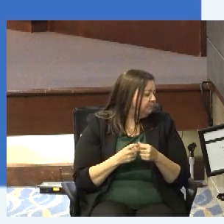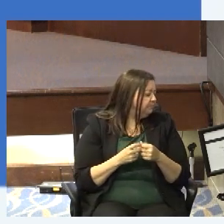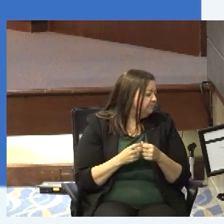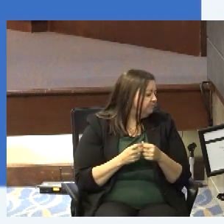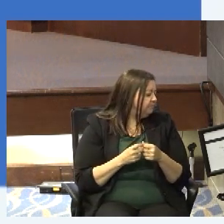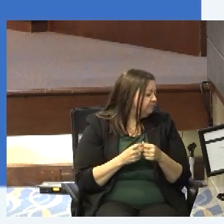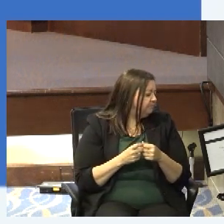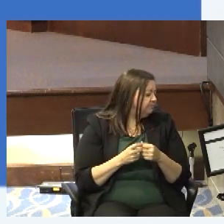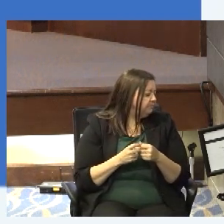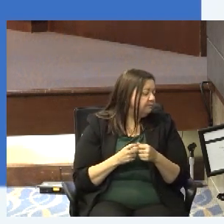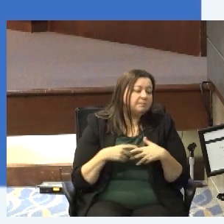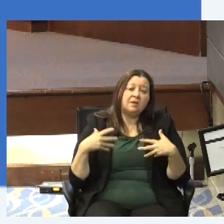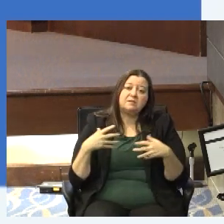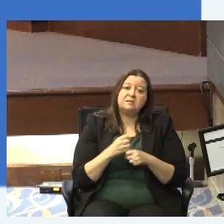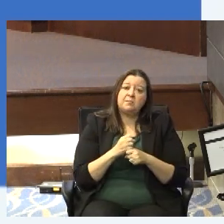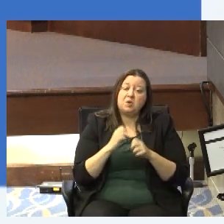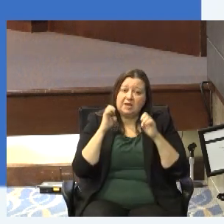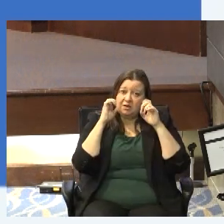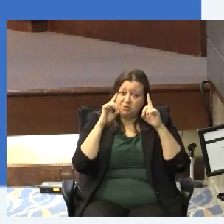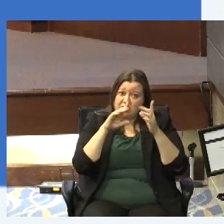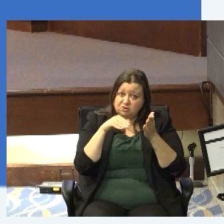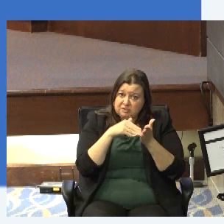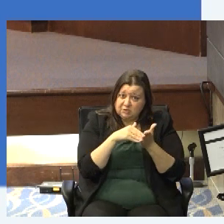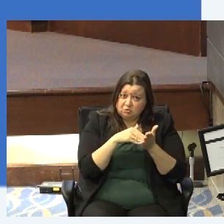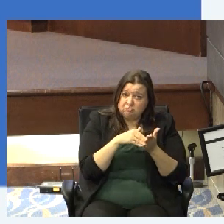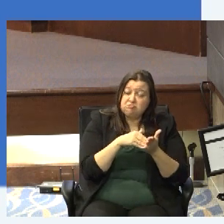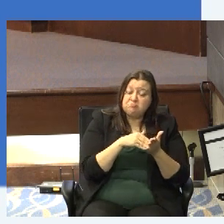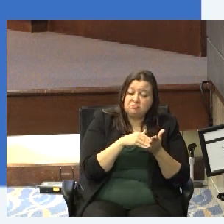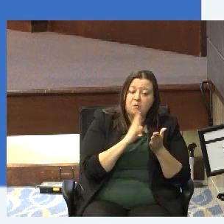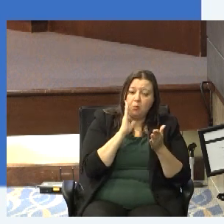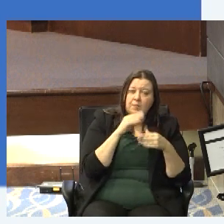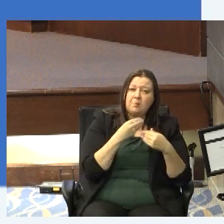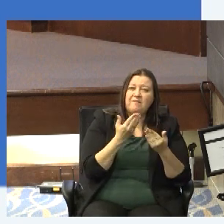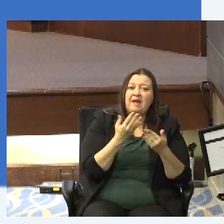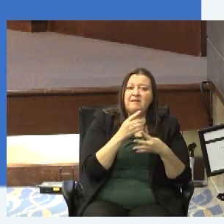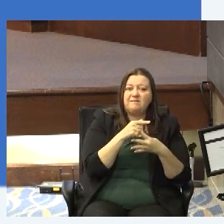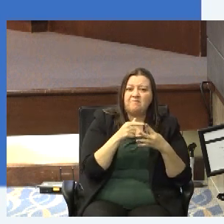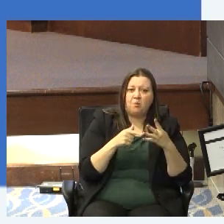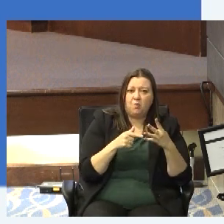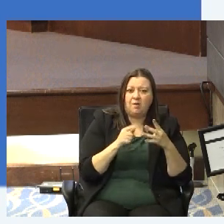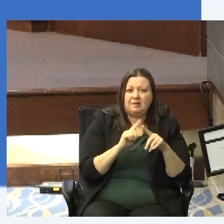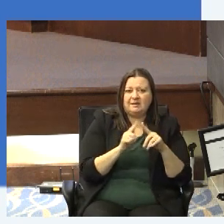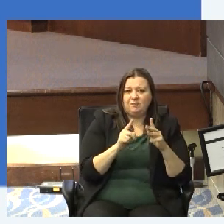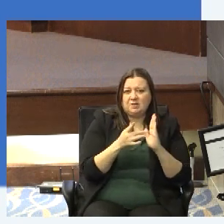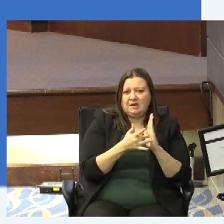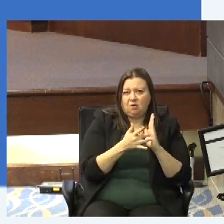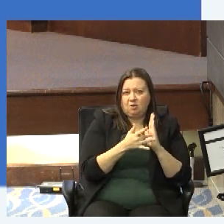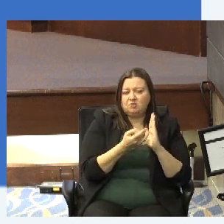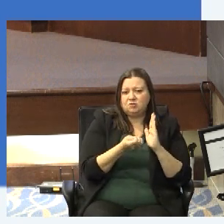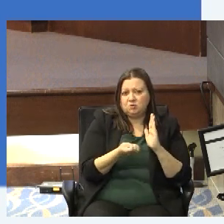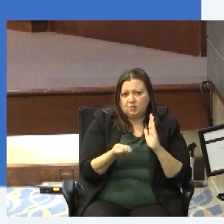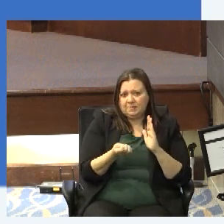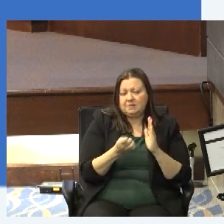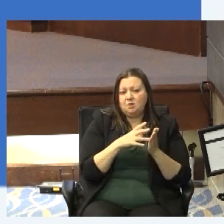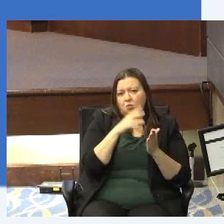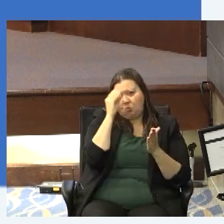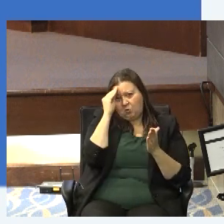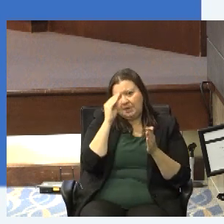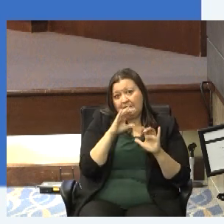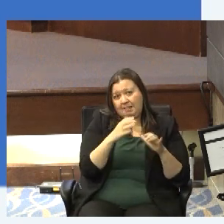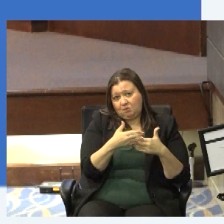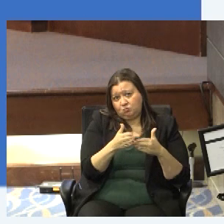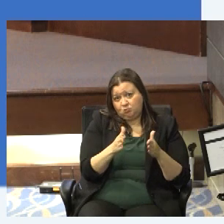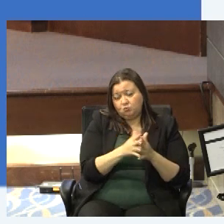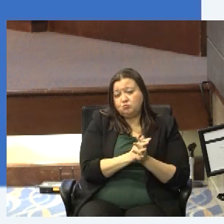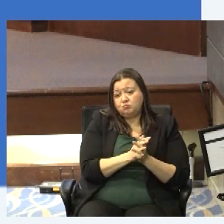And in summary, the Education Center provides four different technology-equipped learning